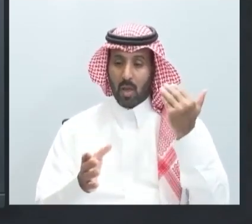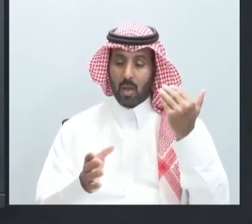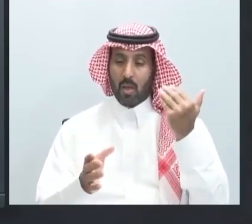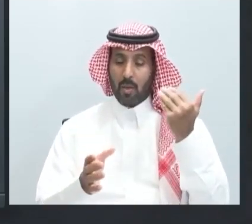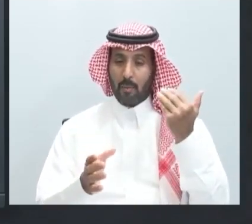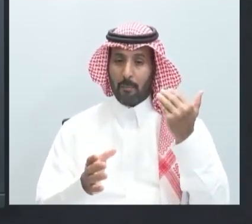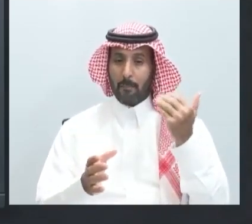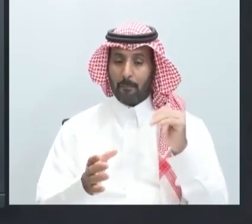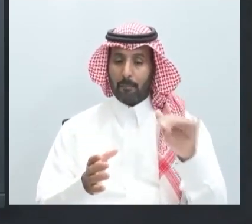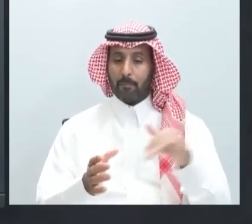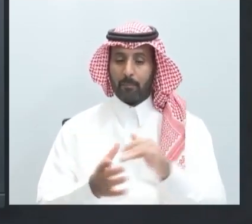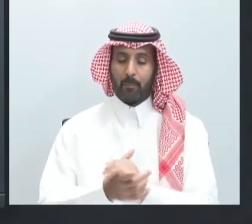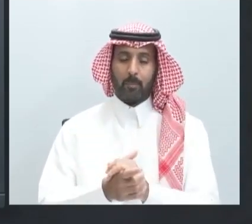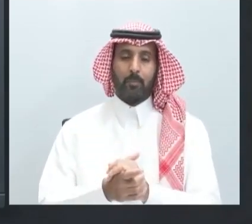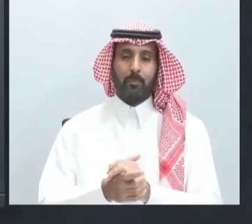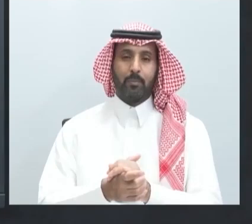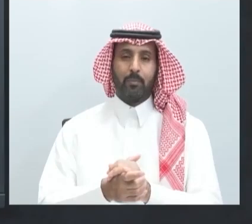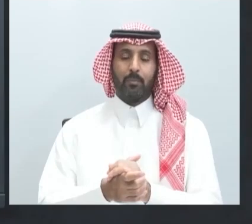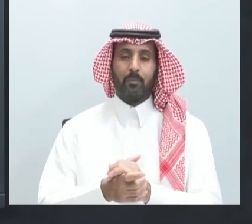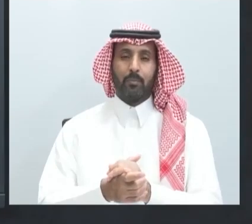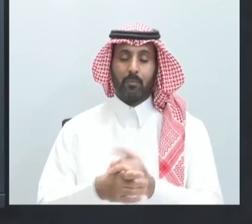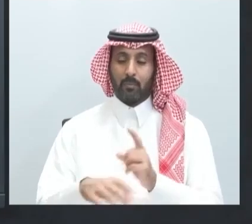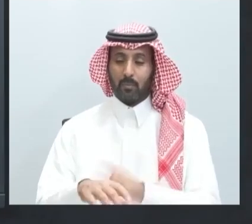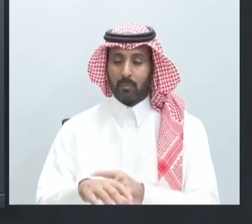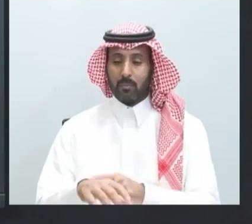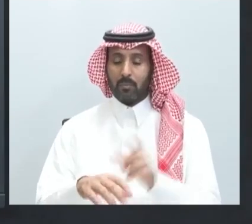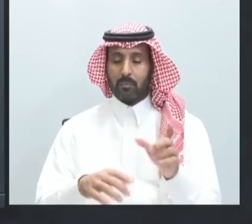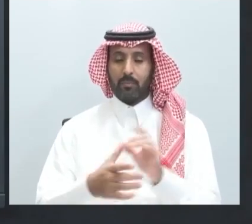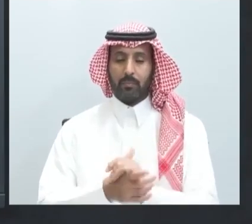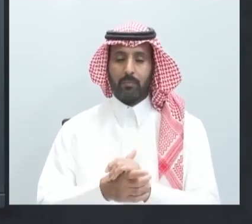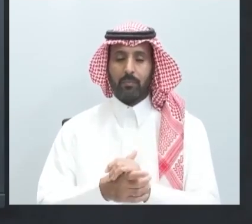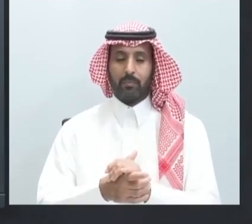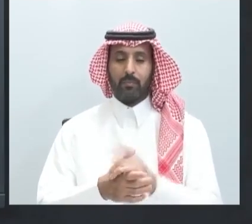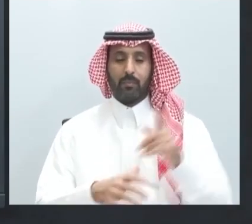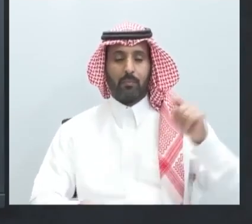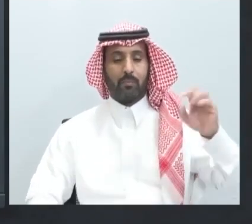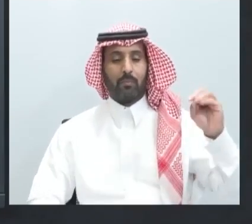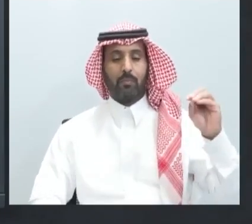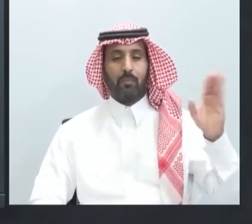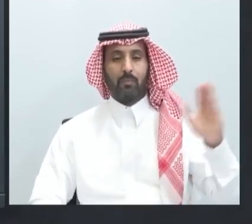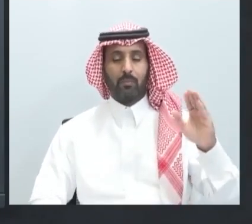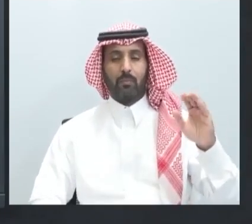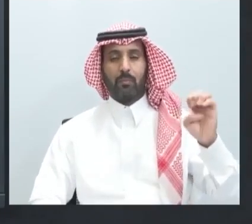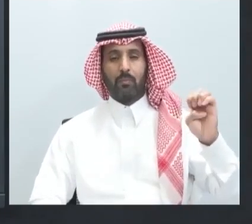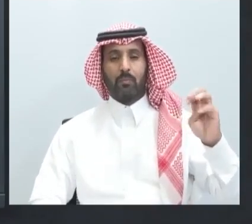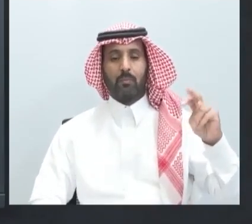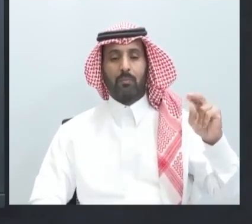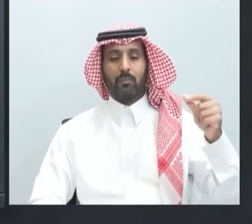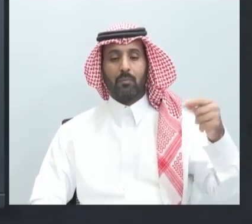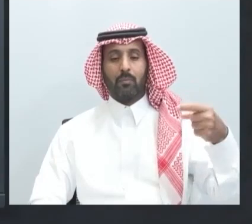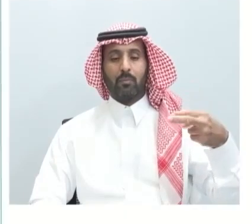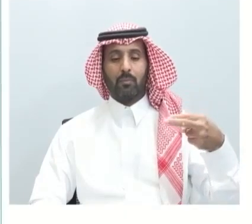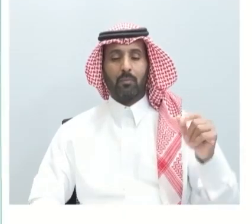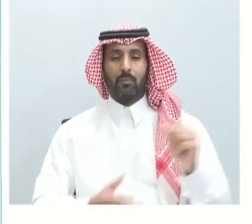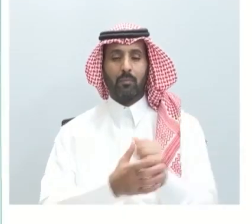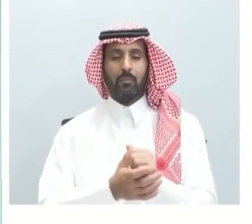with either two or enough. So what's the answer here in this scenario here? I think